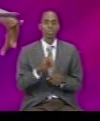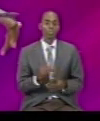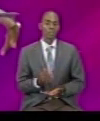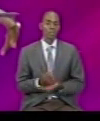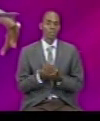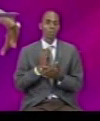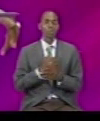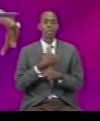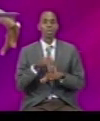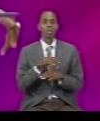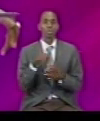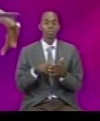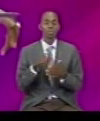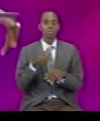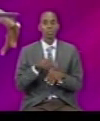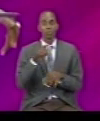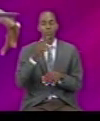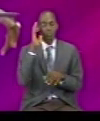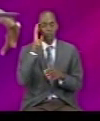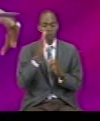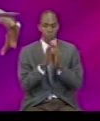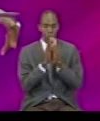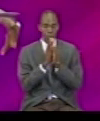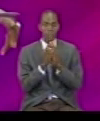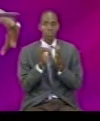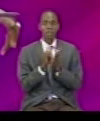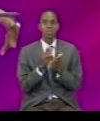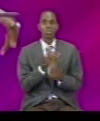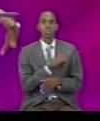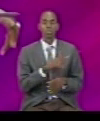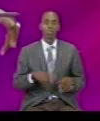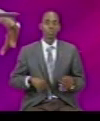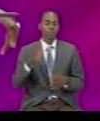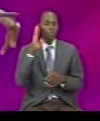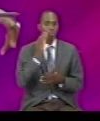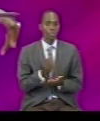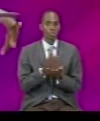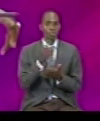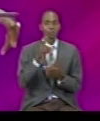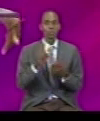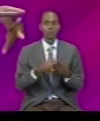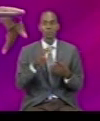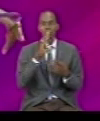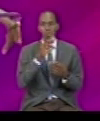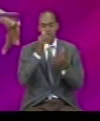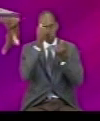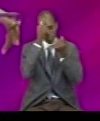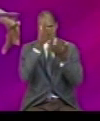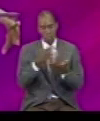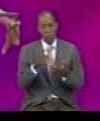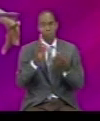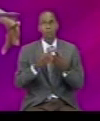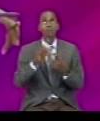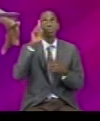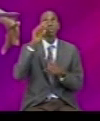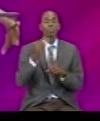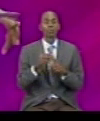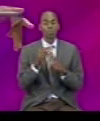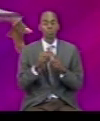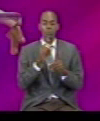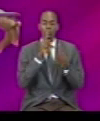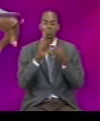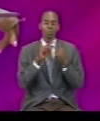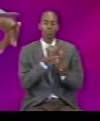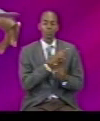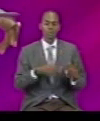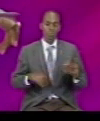time, you will pray that the Lord will help you to be obedient to his word. Let's open our mouth and talk to the